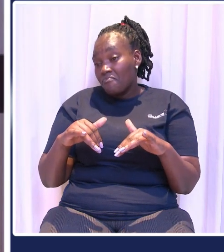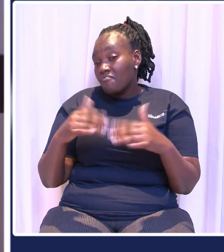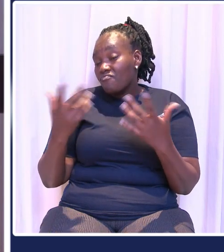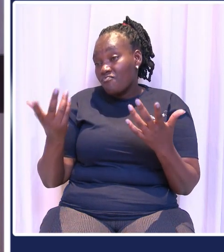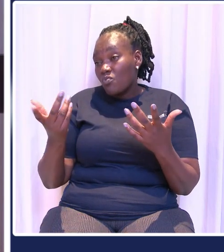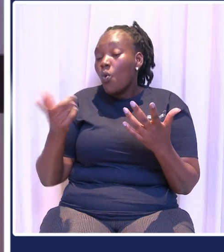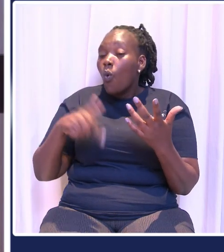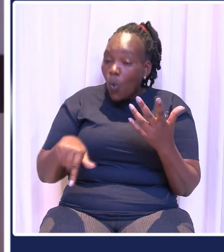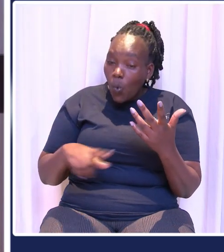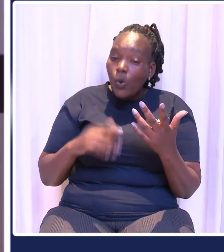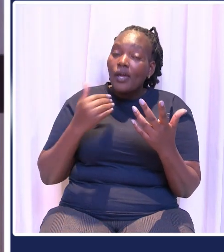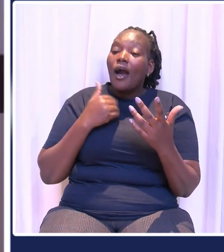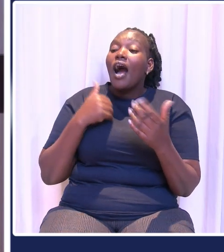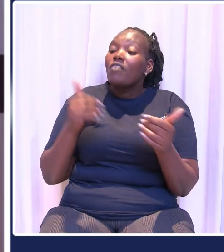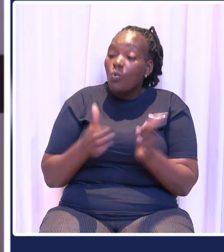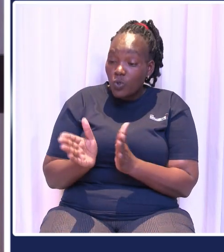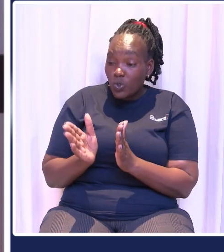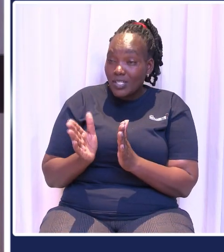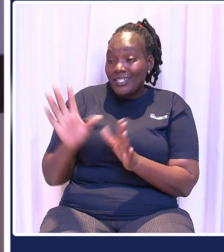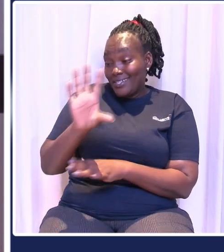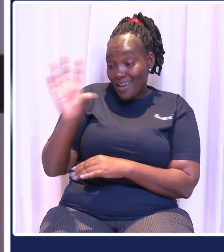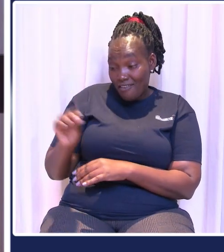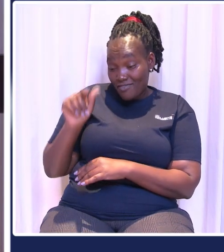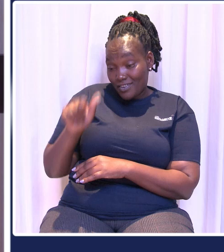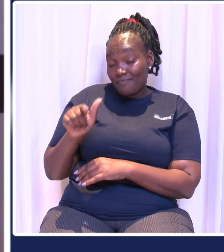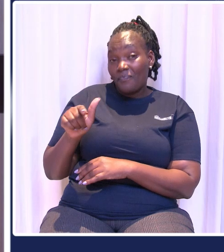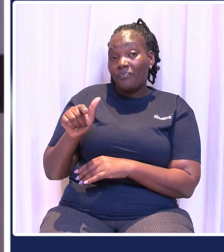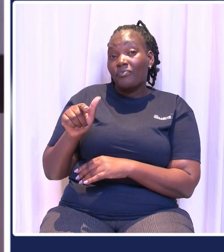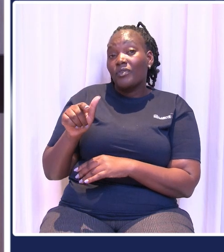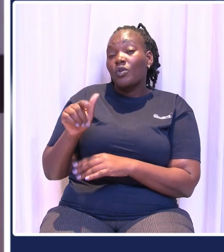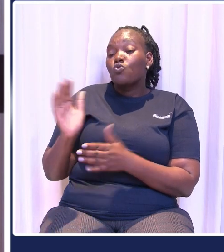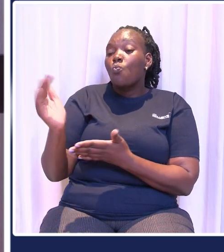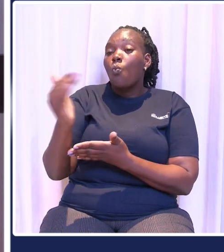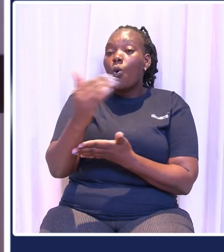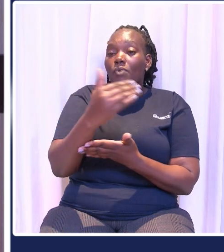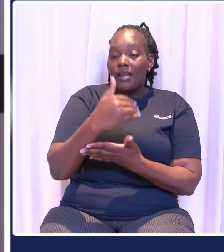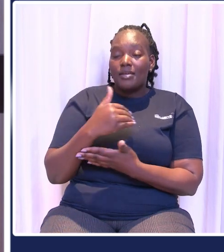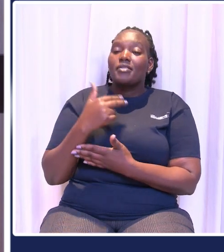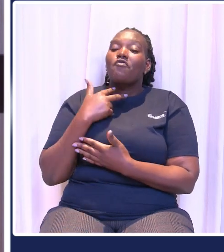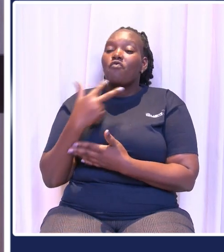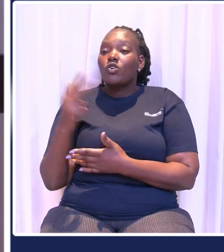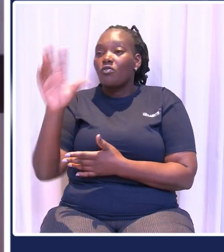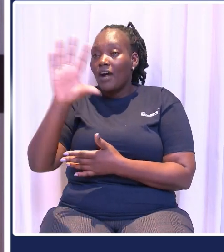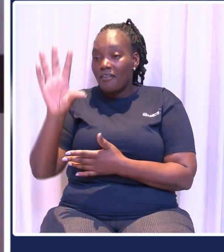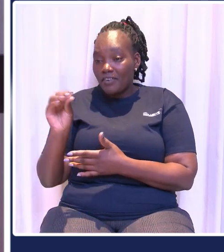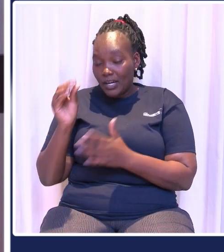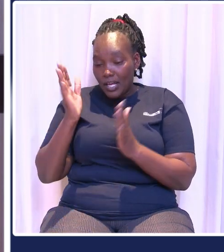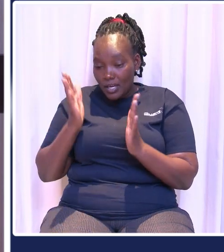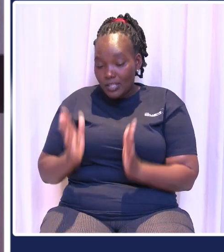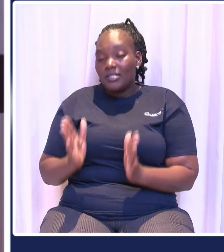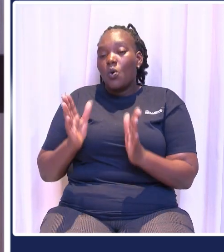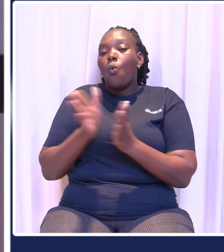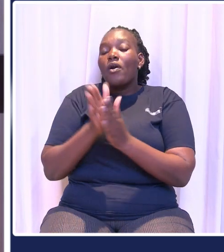that we have an opportunity in Africa to mobilize the voice of Africans with disabilities.